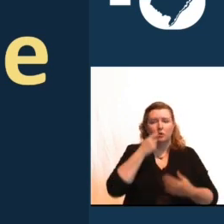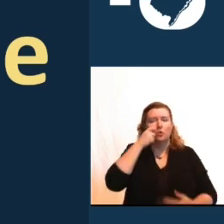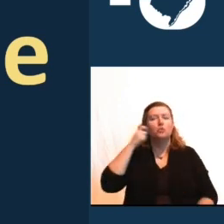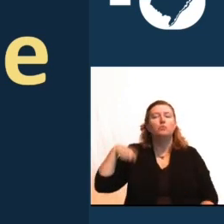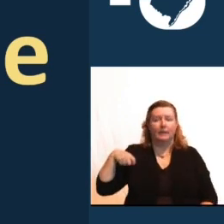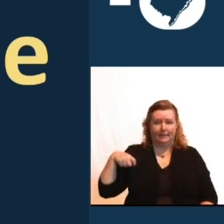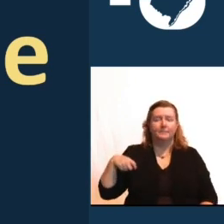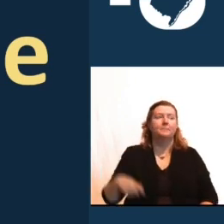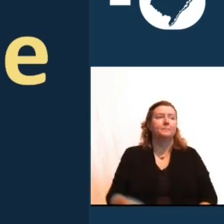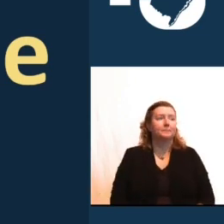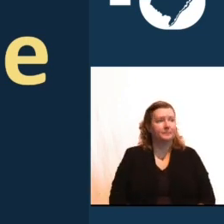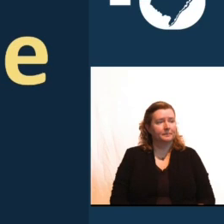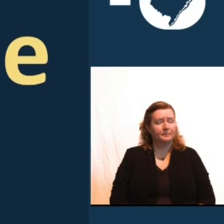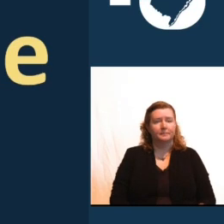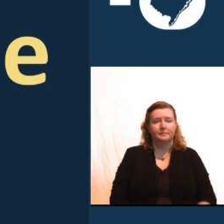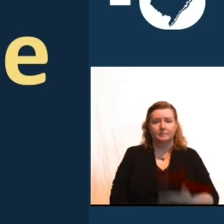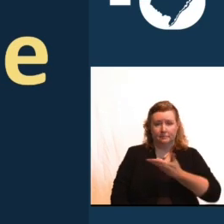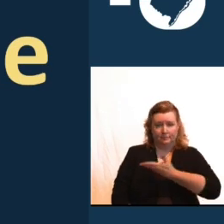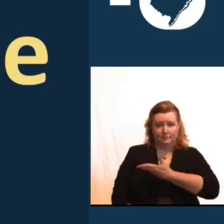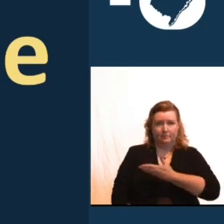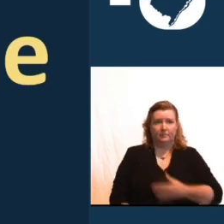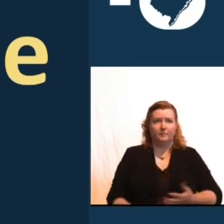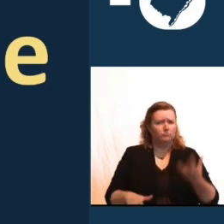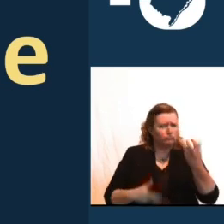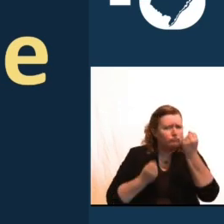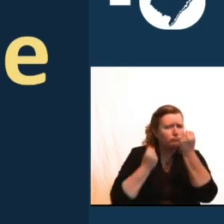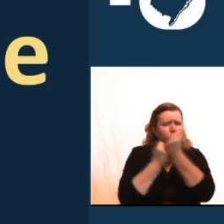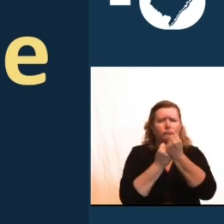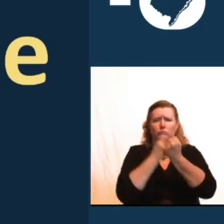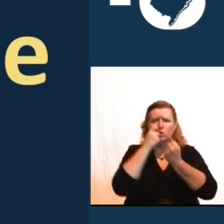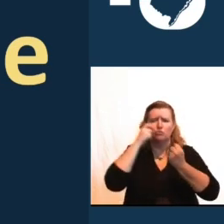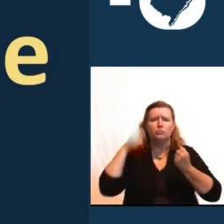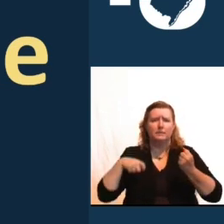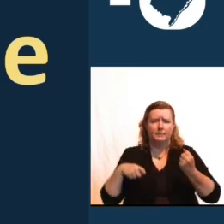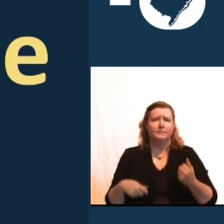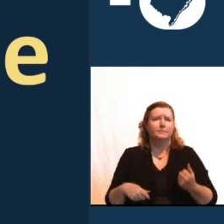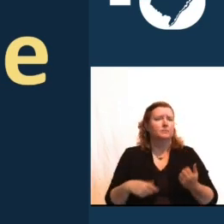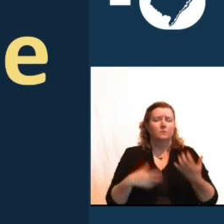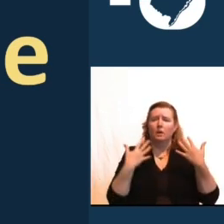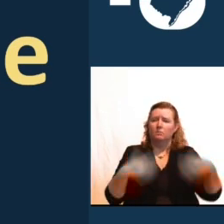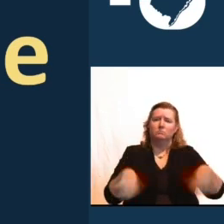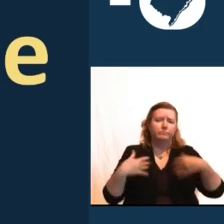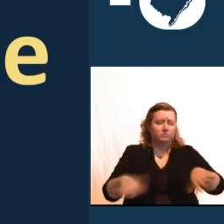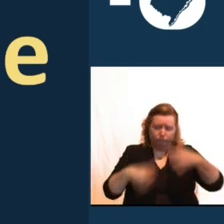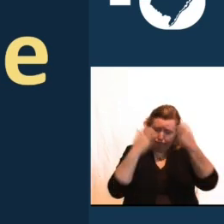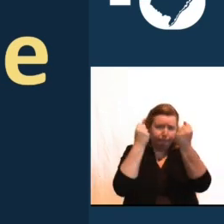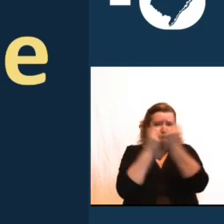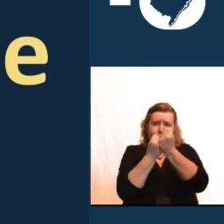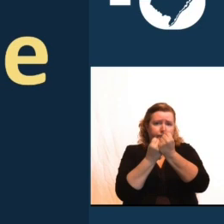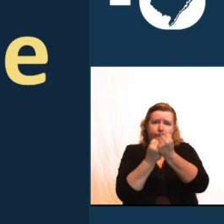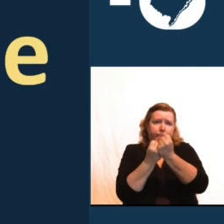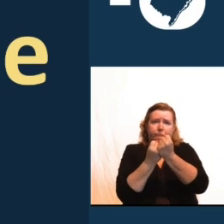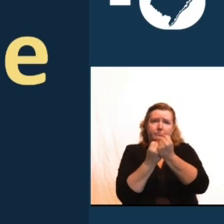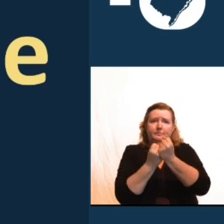unwaveringly, and we will stand with them to the end, and I hope the end is a peaceful one and it comes soon.